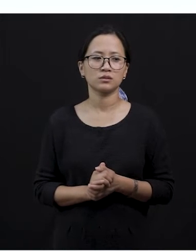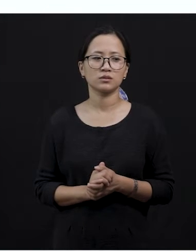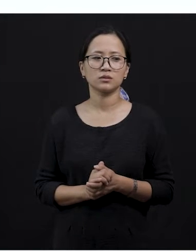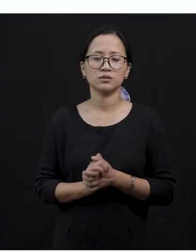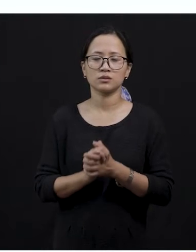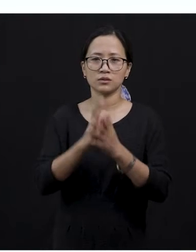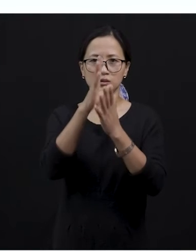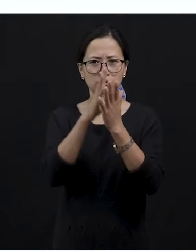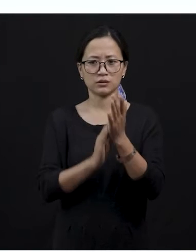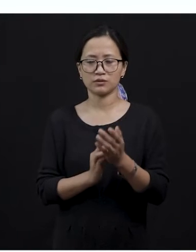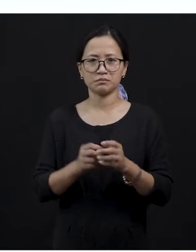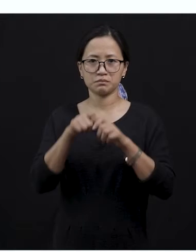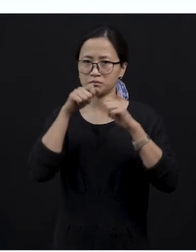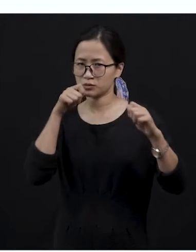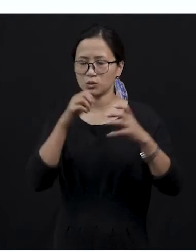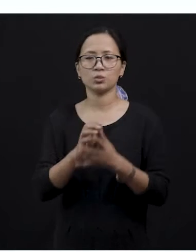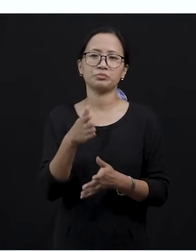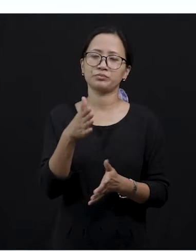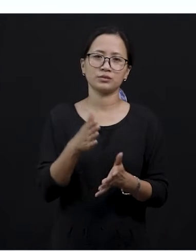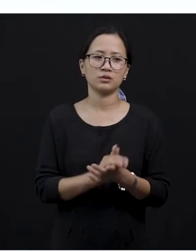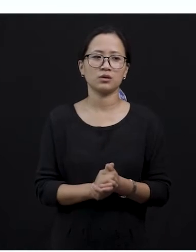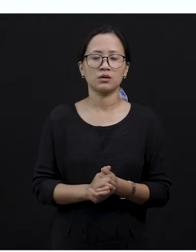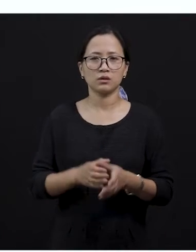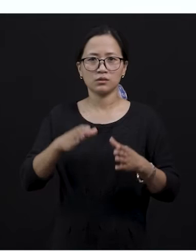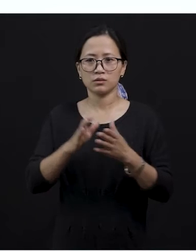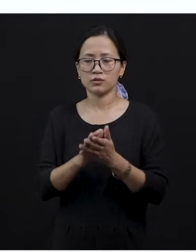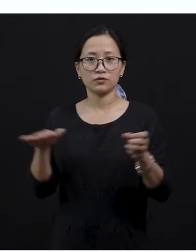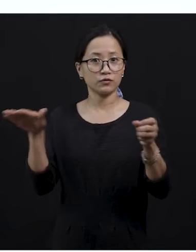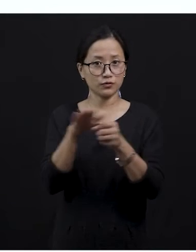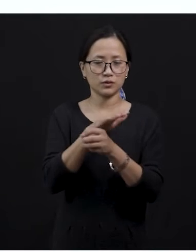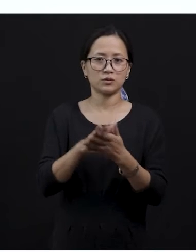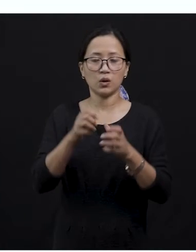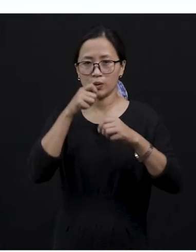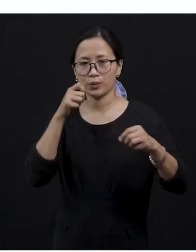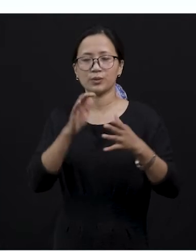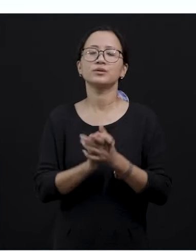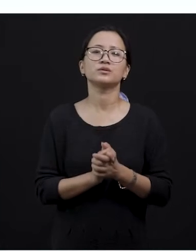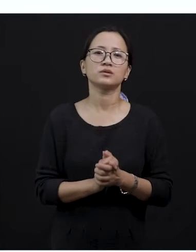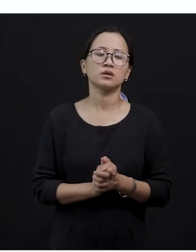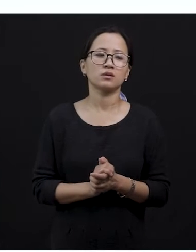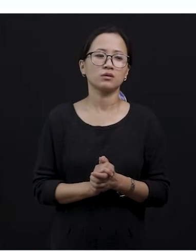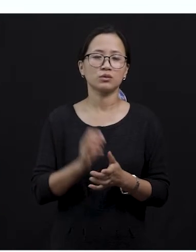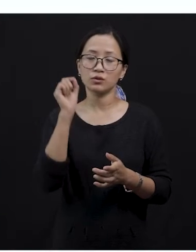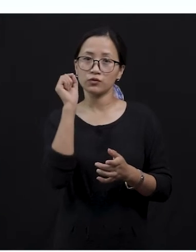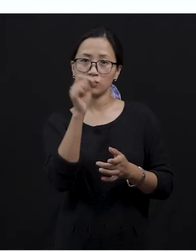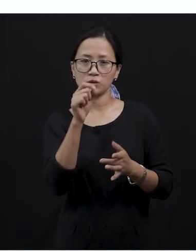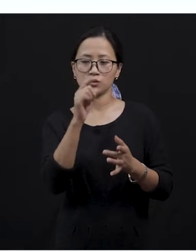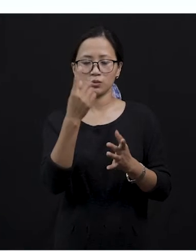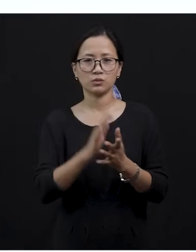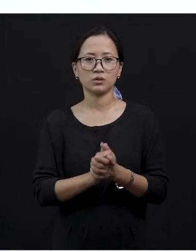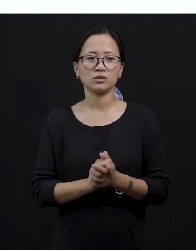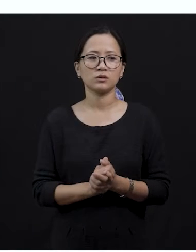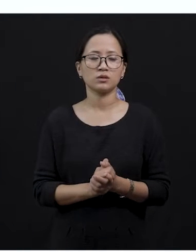This is now a flat balloon. This is the completely filled balloon. So you pop this balloon, okay?